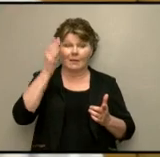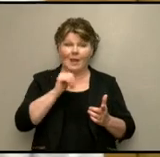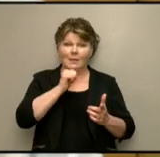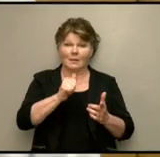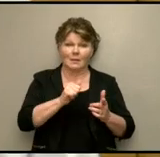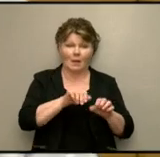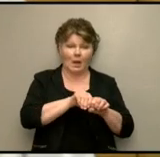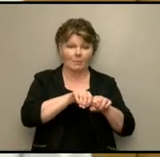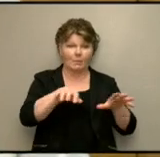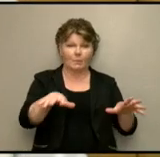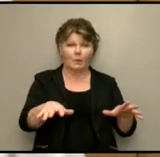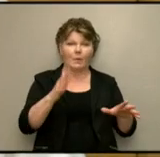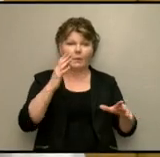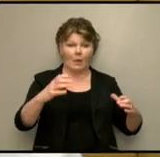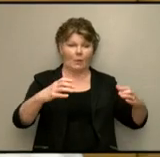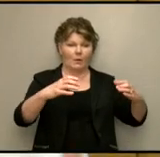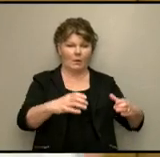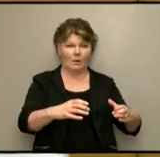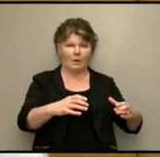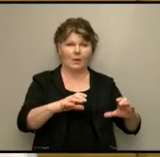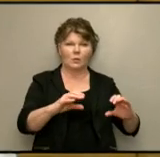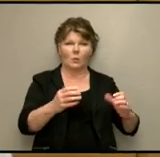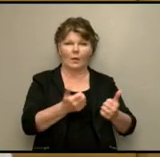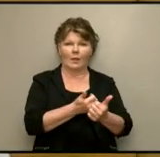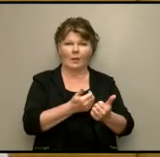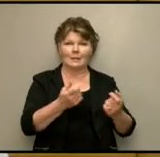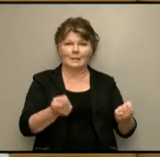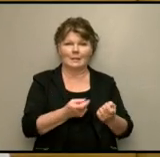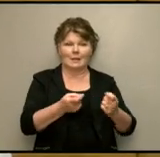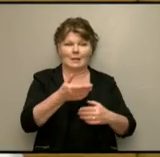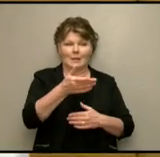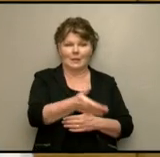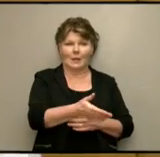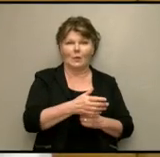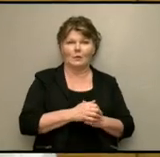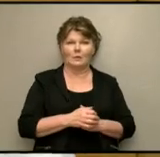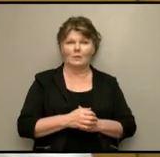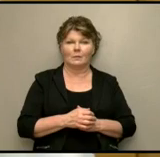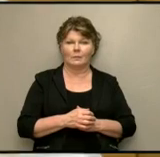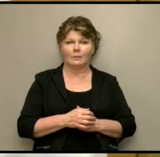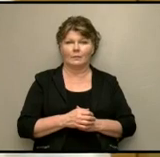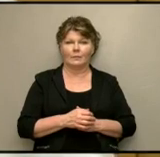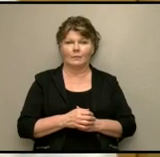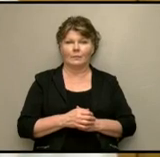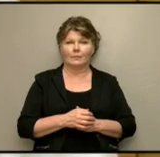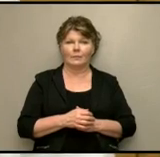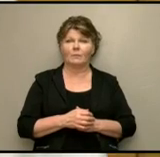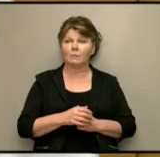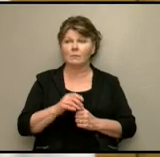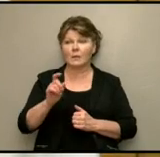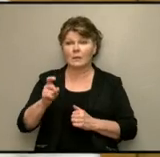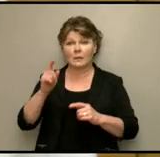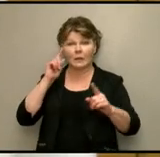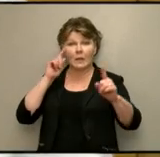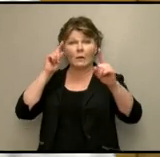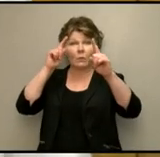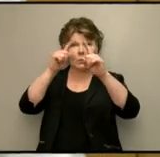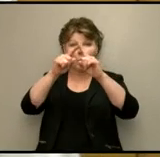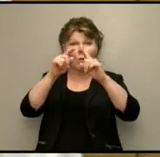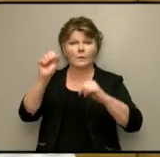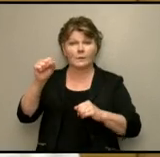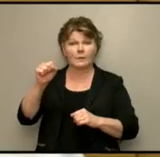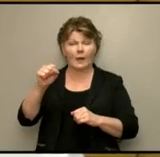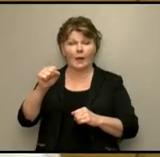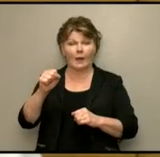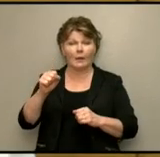them, they would have been united in doing all kinds of sin. There's nothing wrong with having goals. God prefers that to